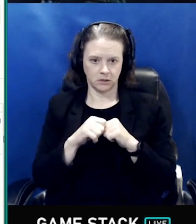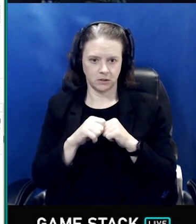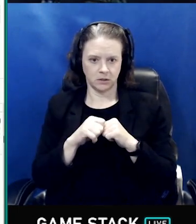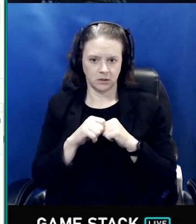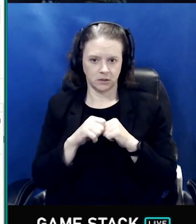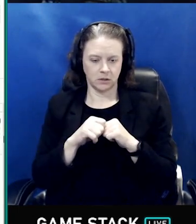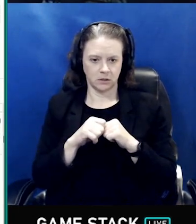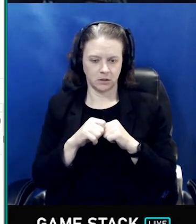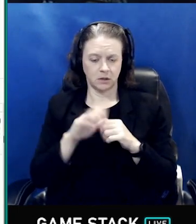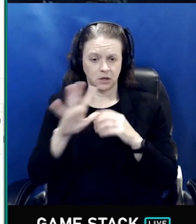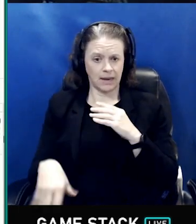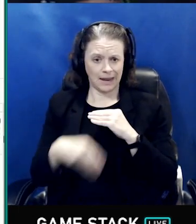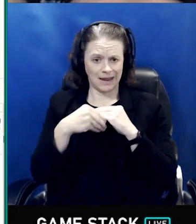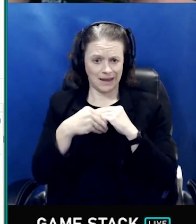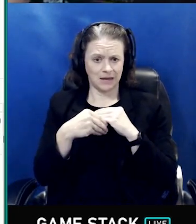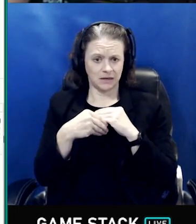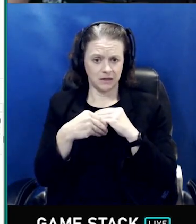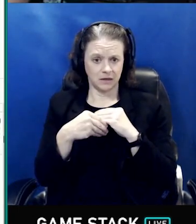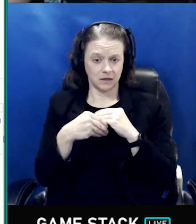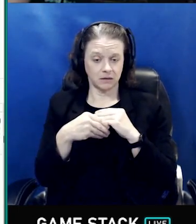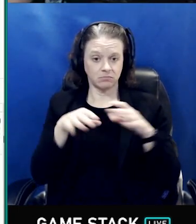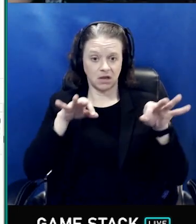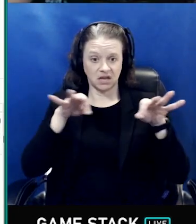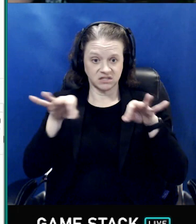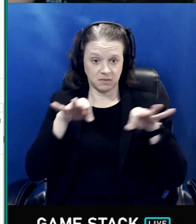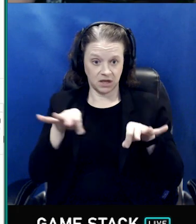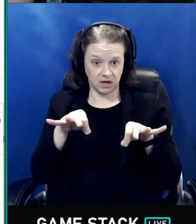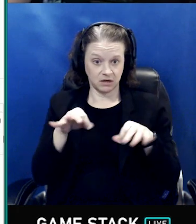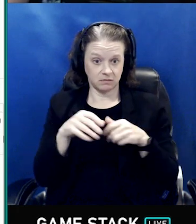Just adding explain on it,